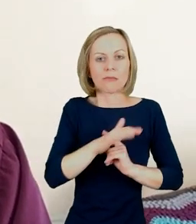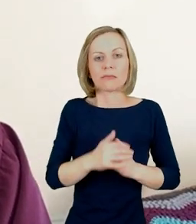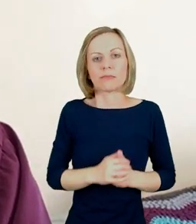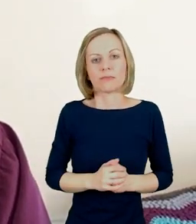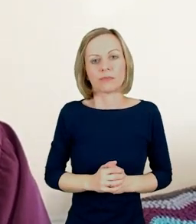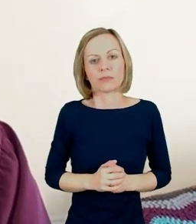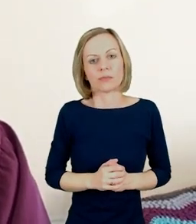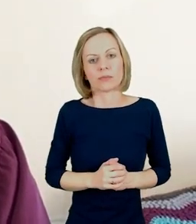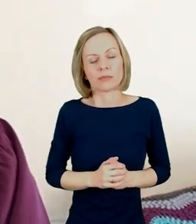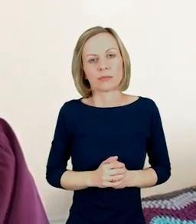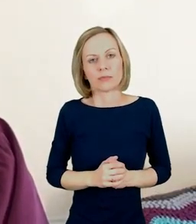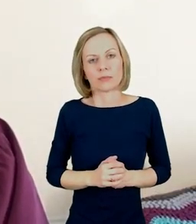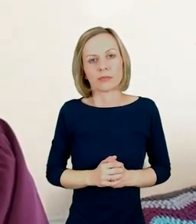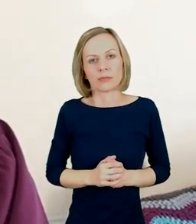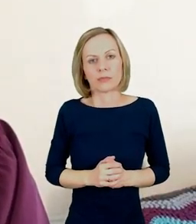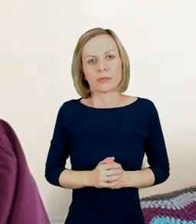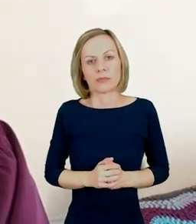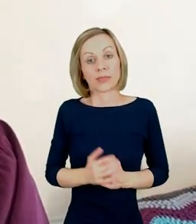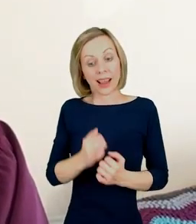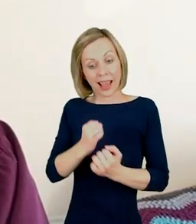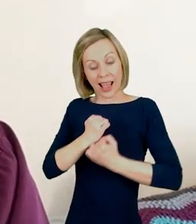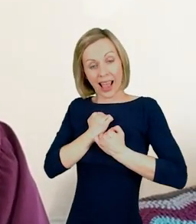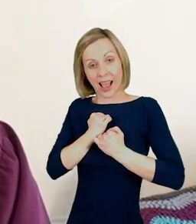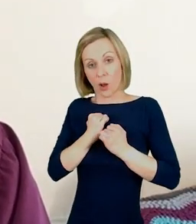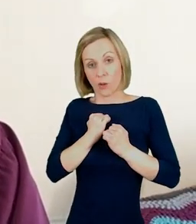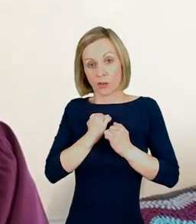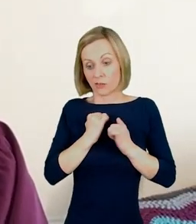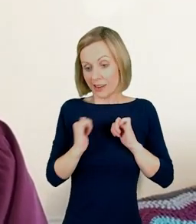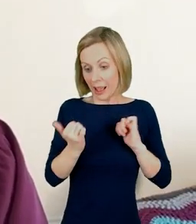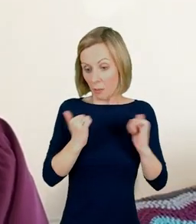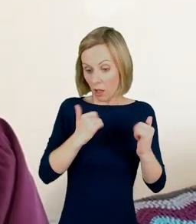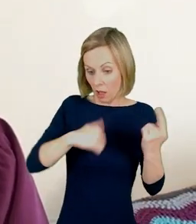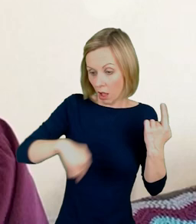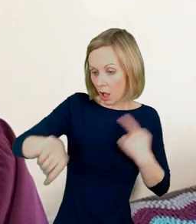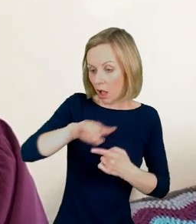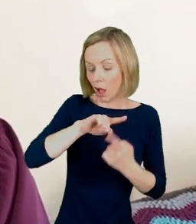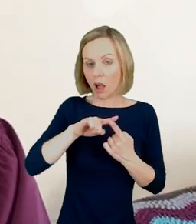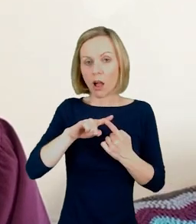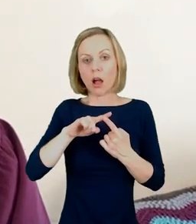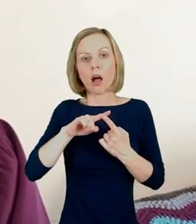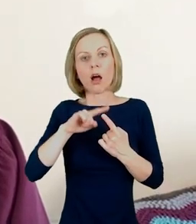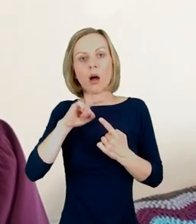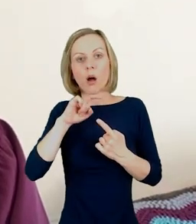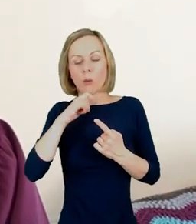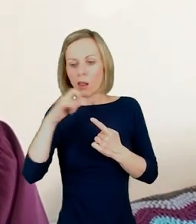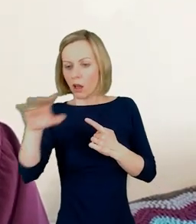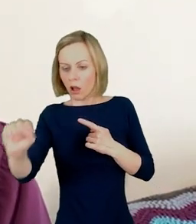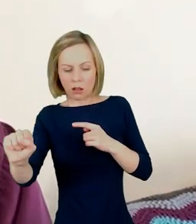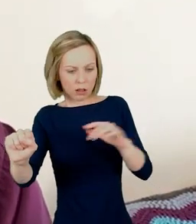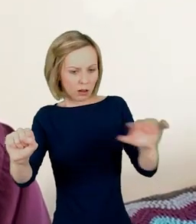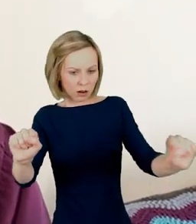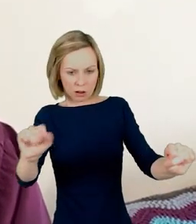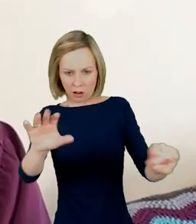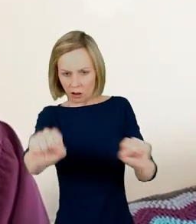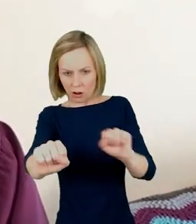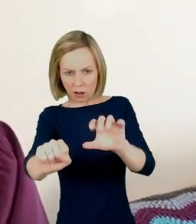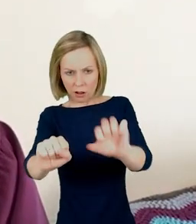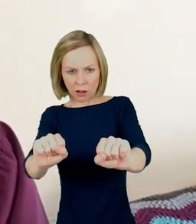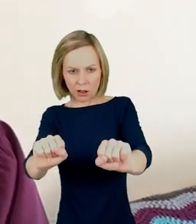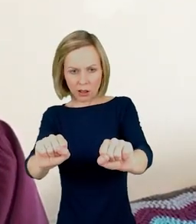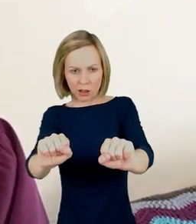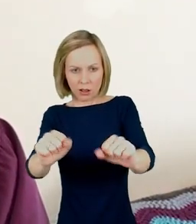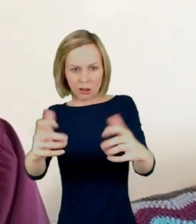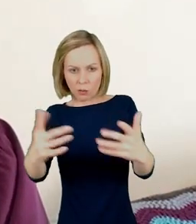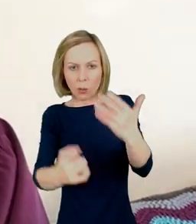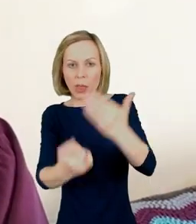on. And it's precisely in our neighbourhoods that we are most likely to spot the patterns of